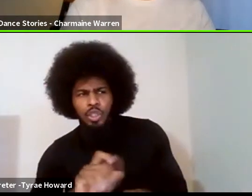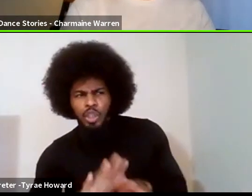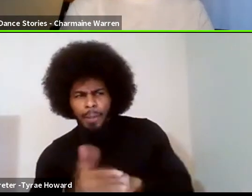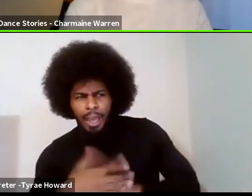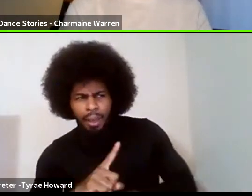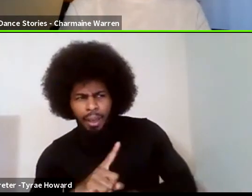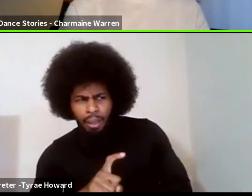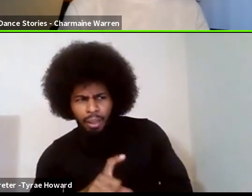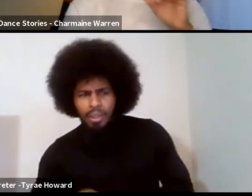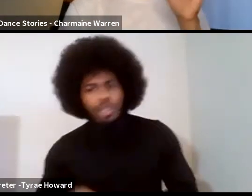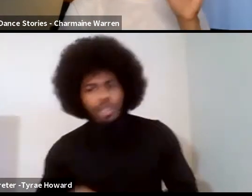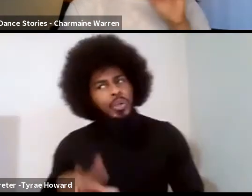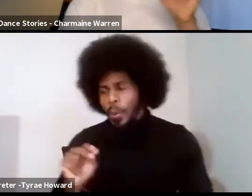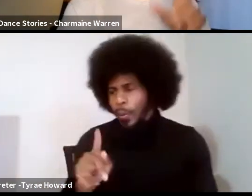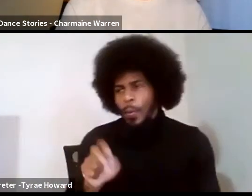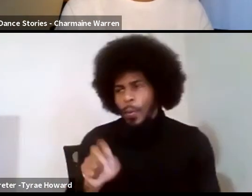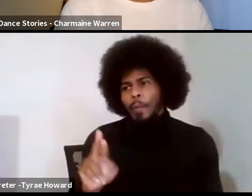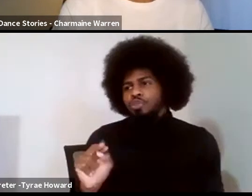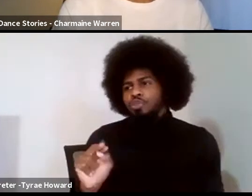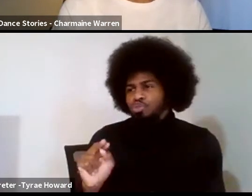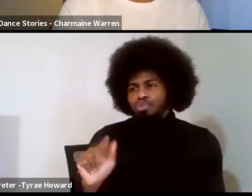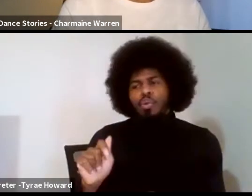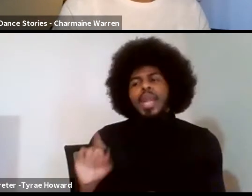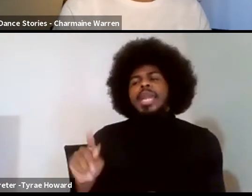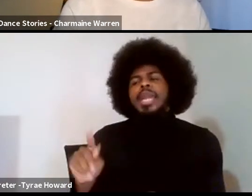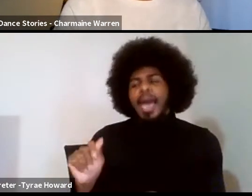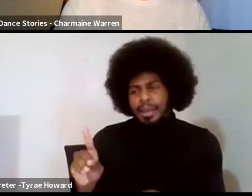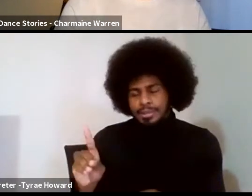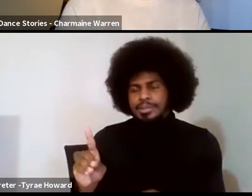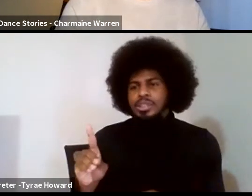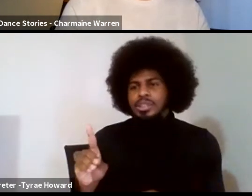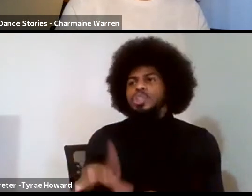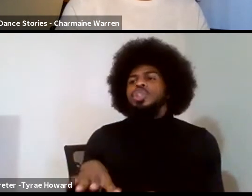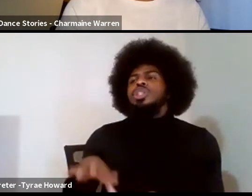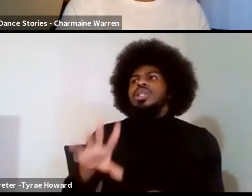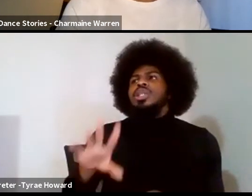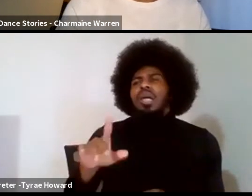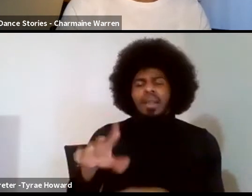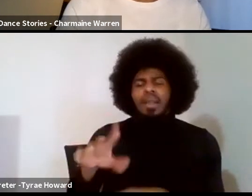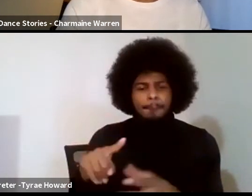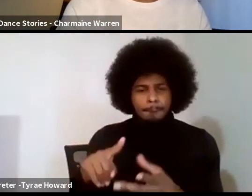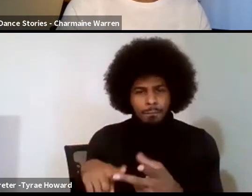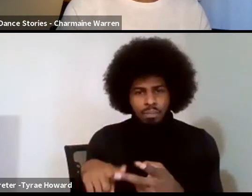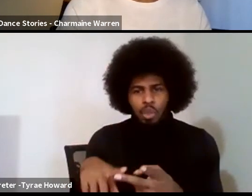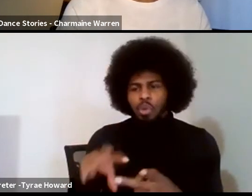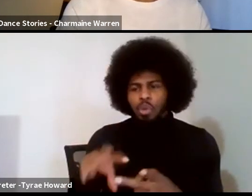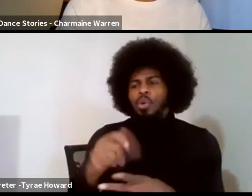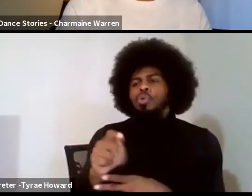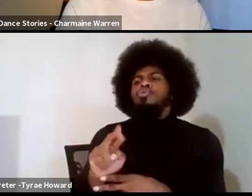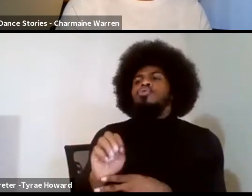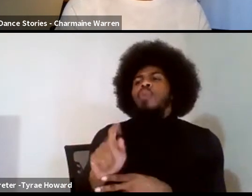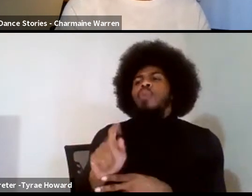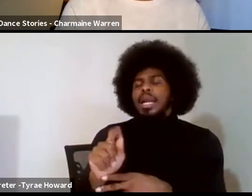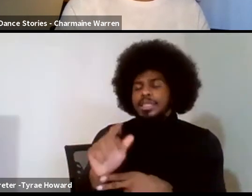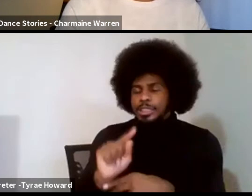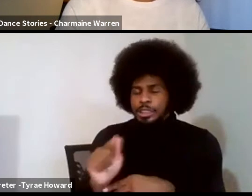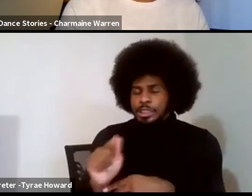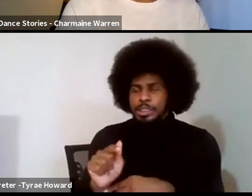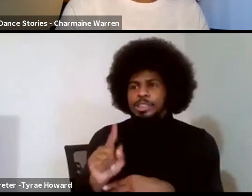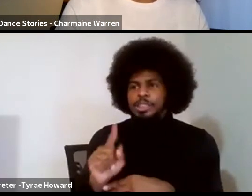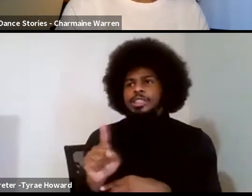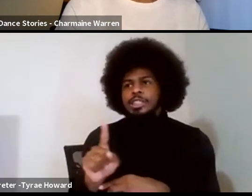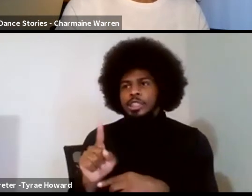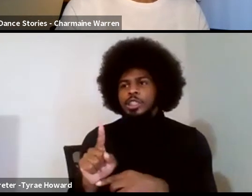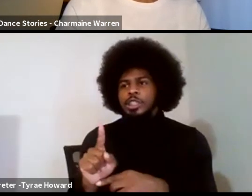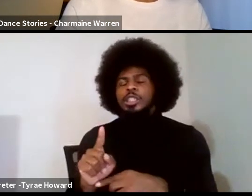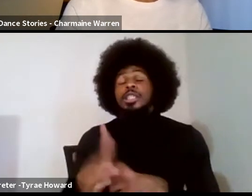really. But Nadine is from Trinidad. Retta did theater in Trinidad and she came to rehearsal and she